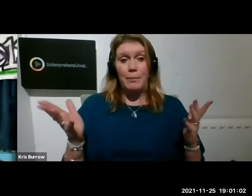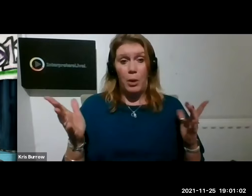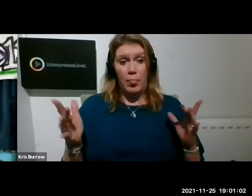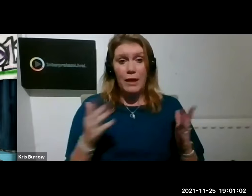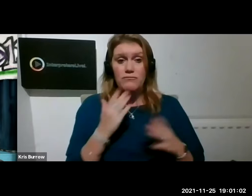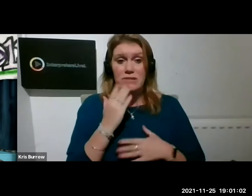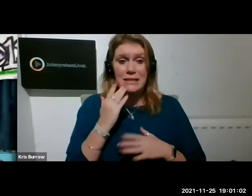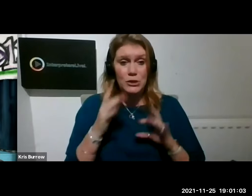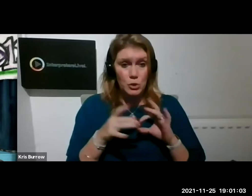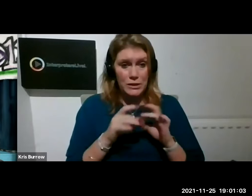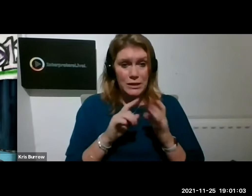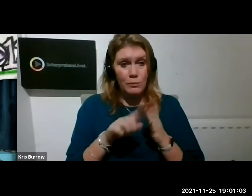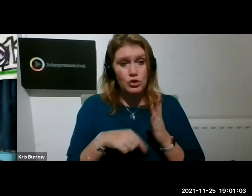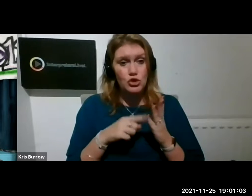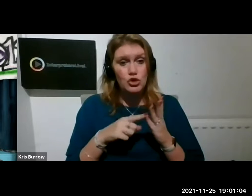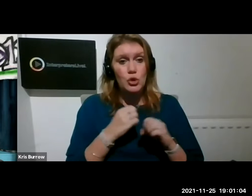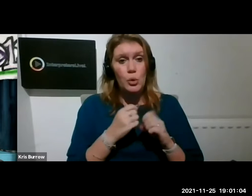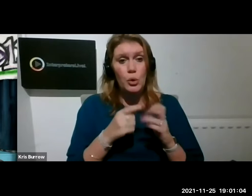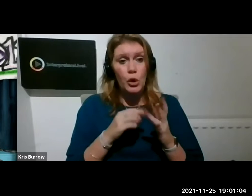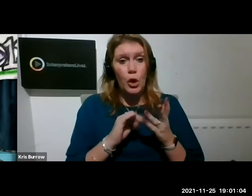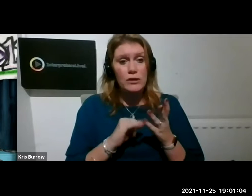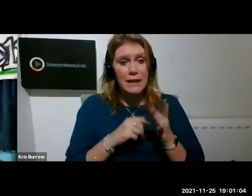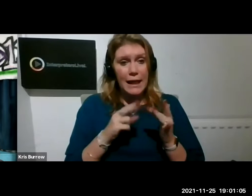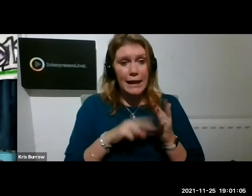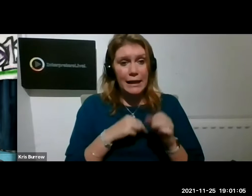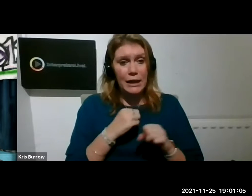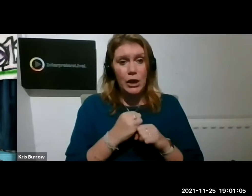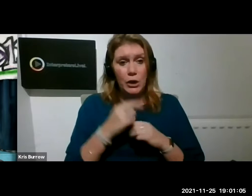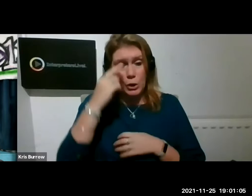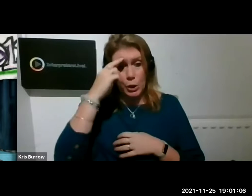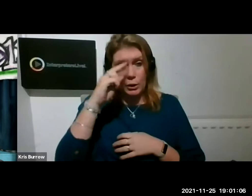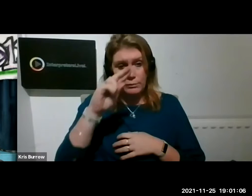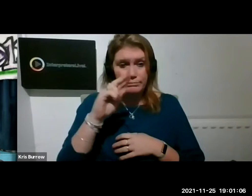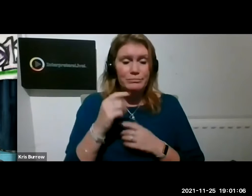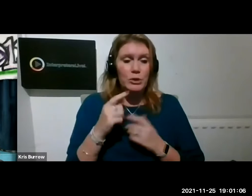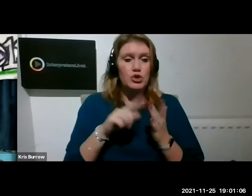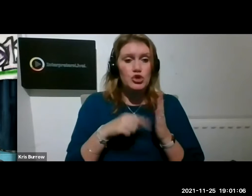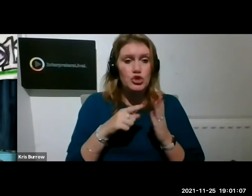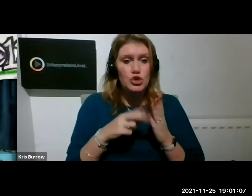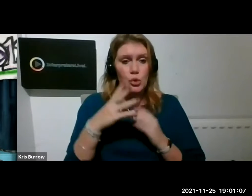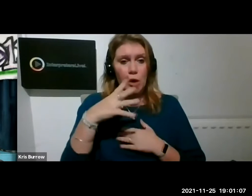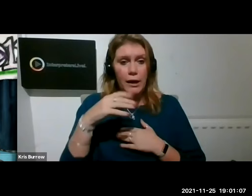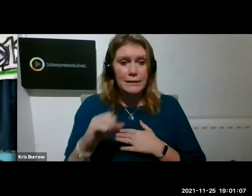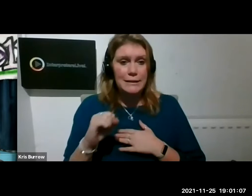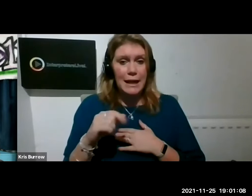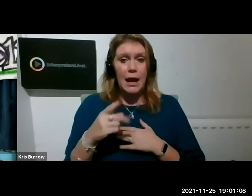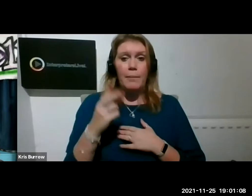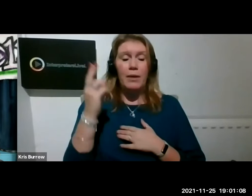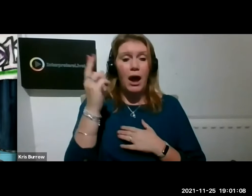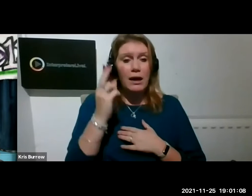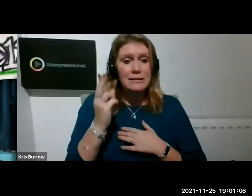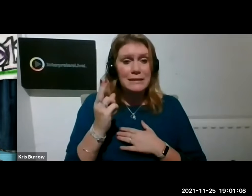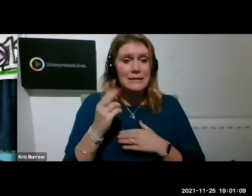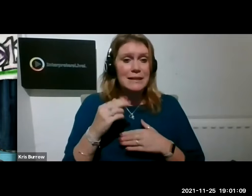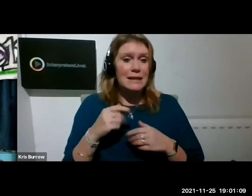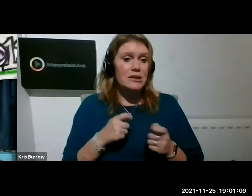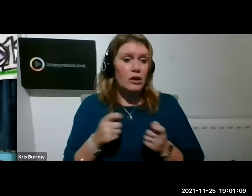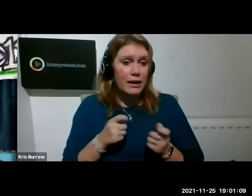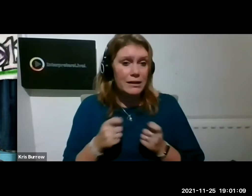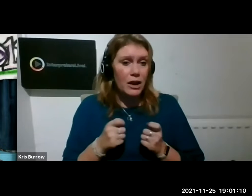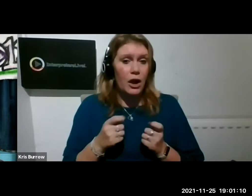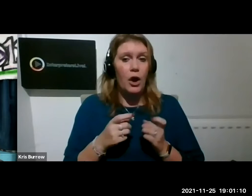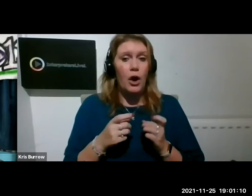I'm Gosling, also known as G90. I'm the artistic director of Together 2012, and it gives me